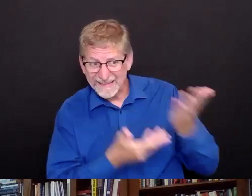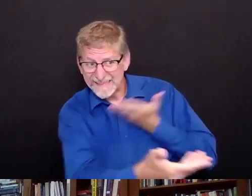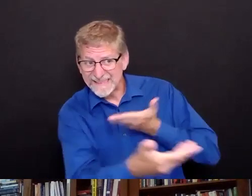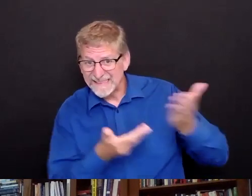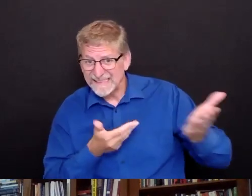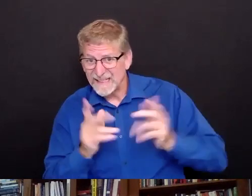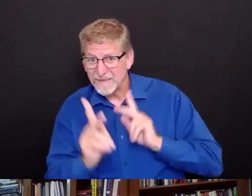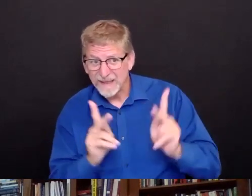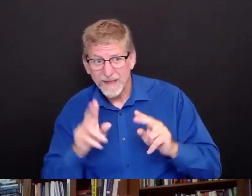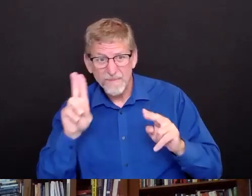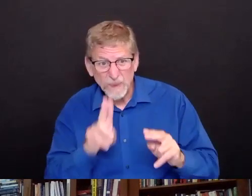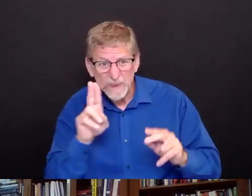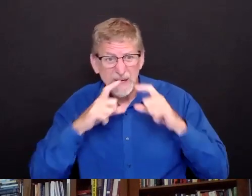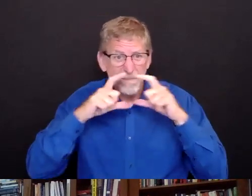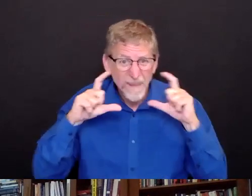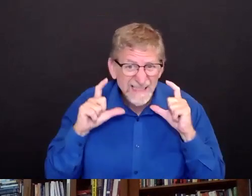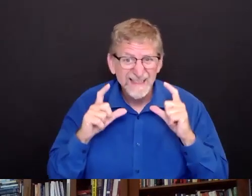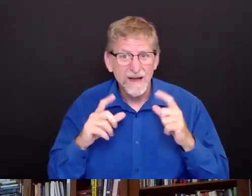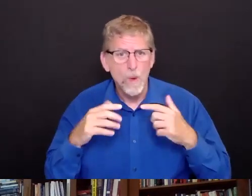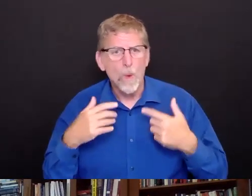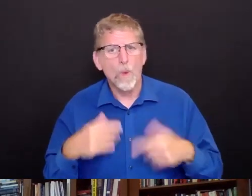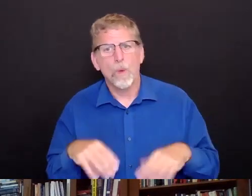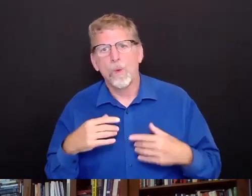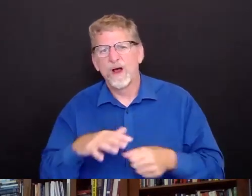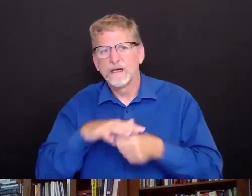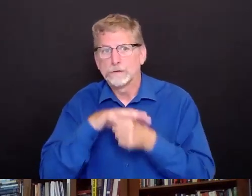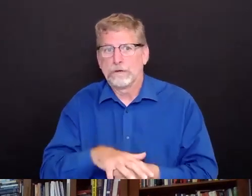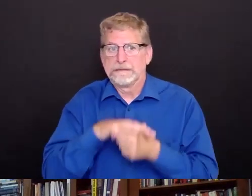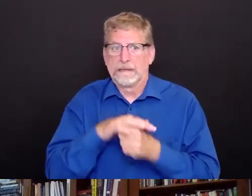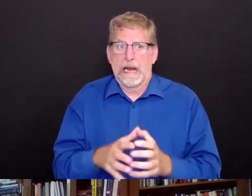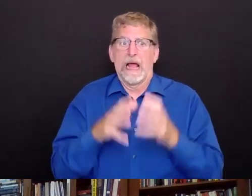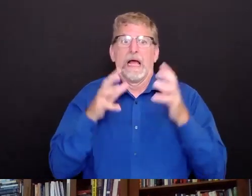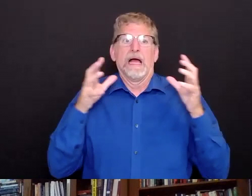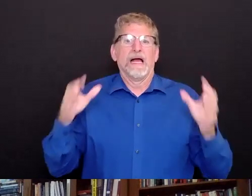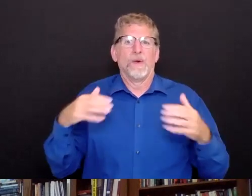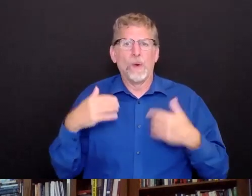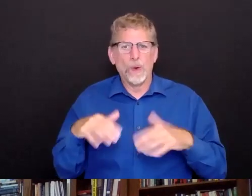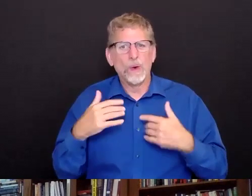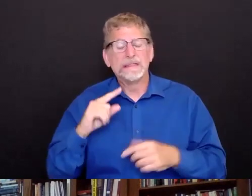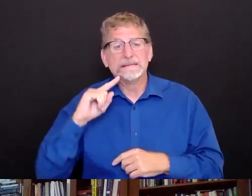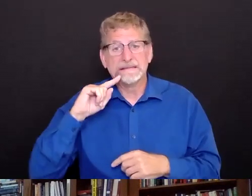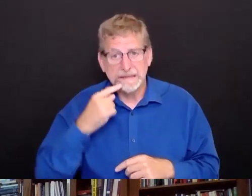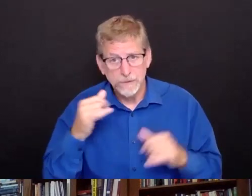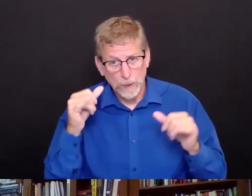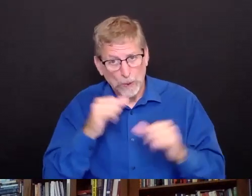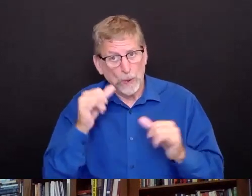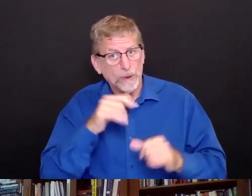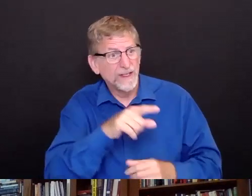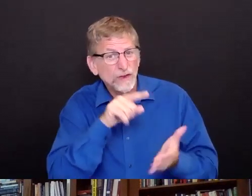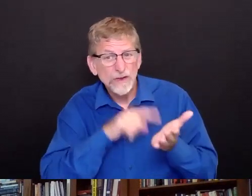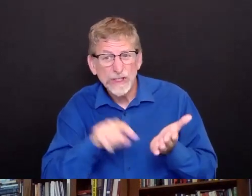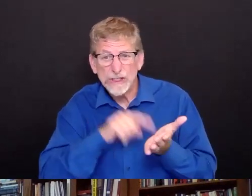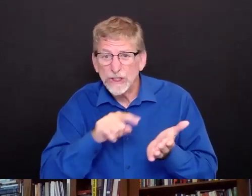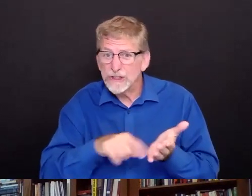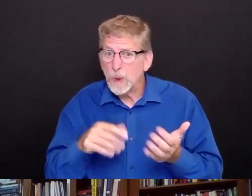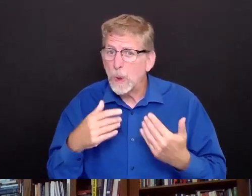that, frankly, has its own stresses in terms of the intensity of doing research. So I hope all of you, in the midst of all this,